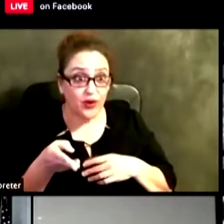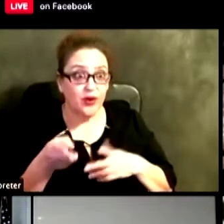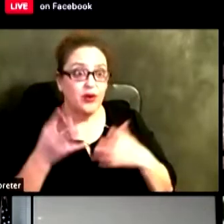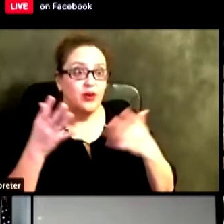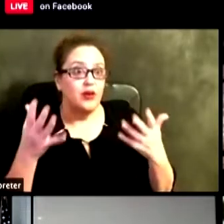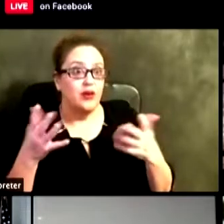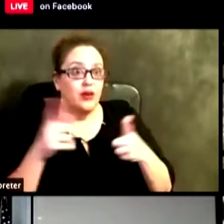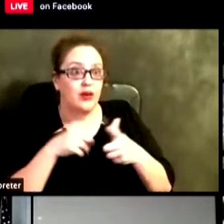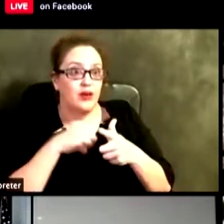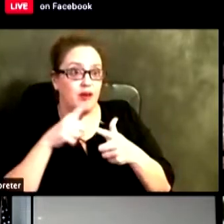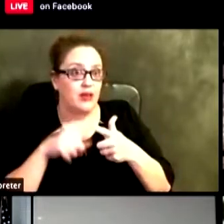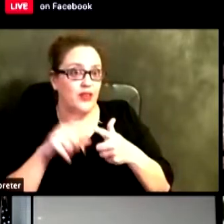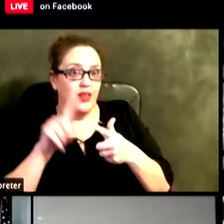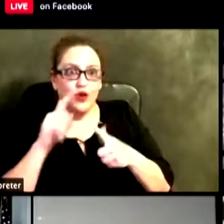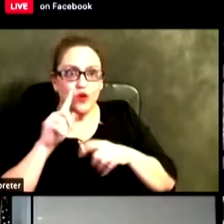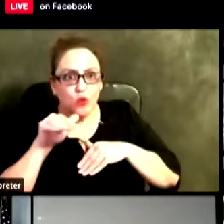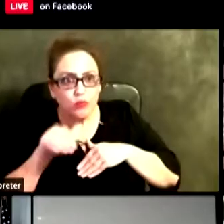up at night.